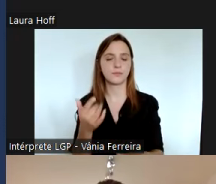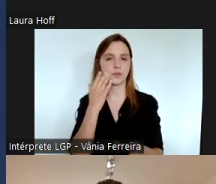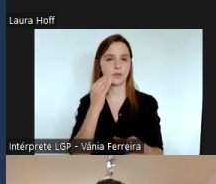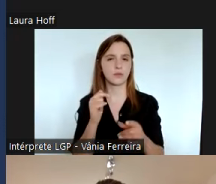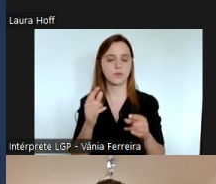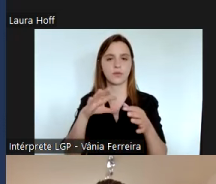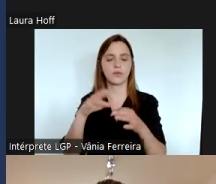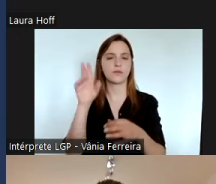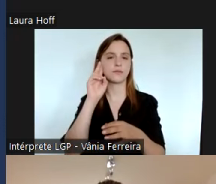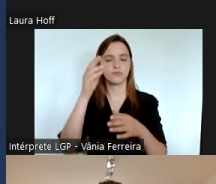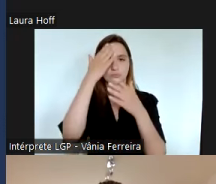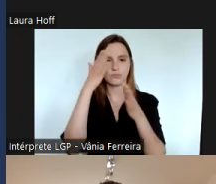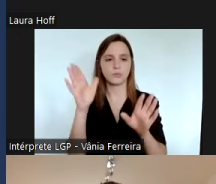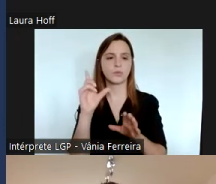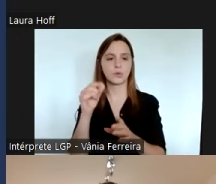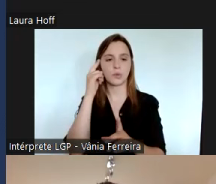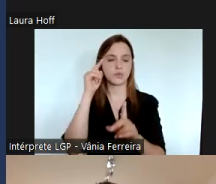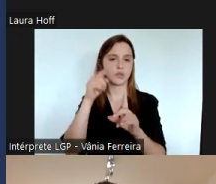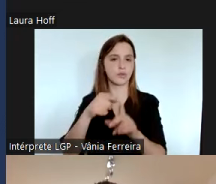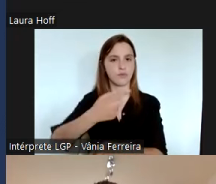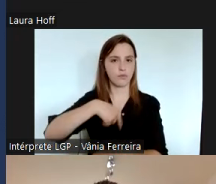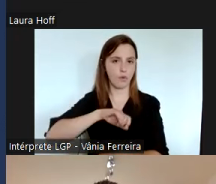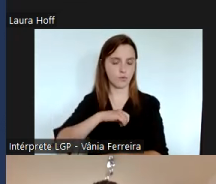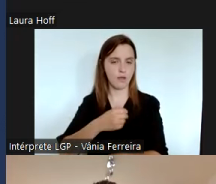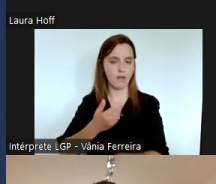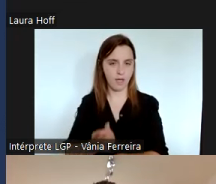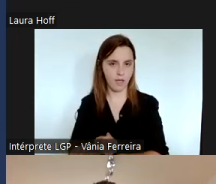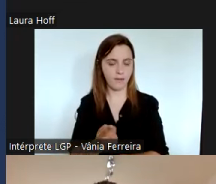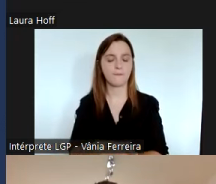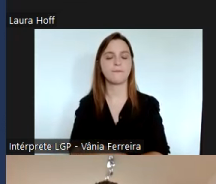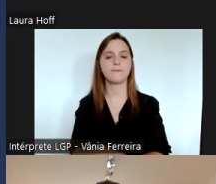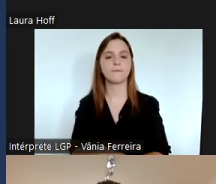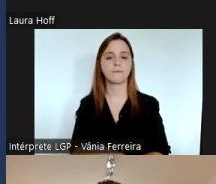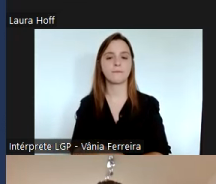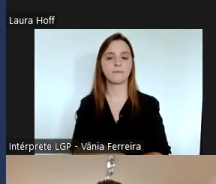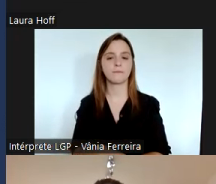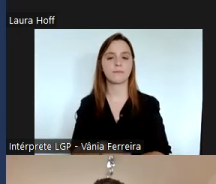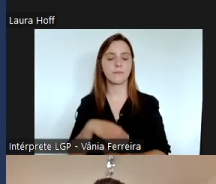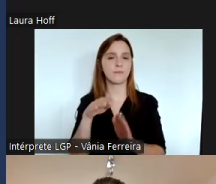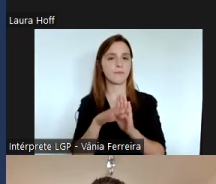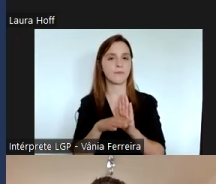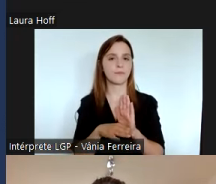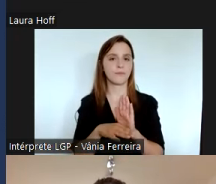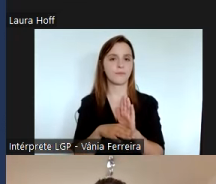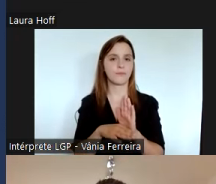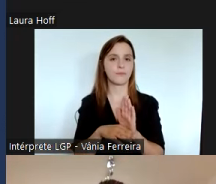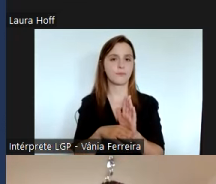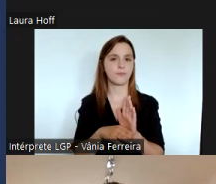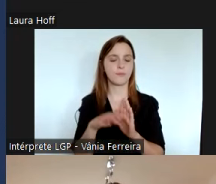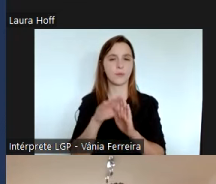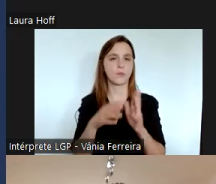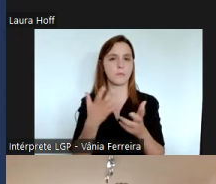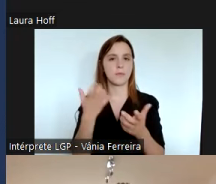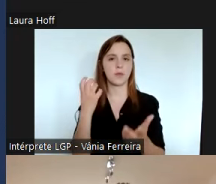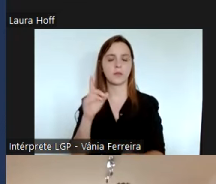an indispensable goal for us, as almost all our programs aim to emphasize the importance of